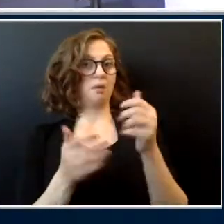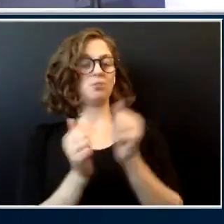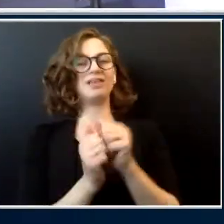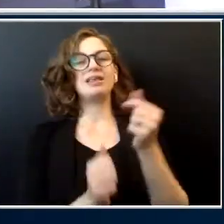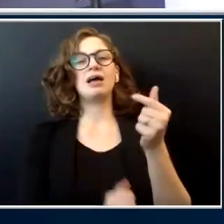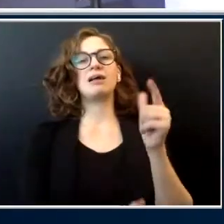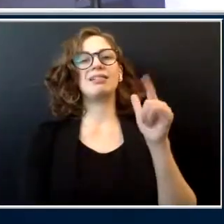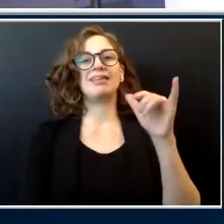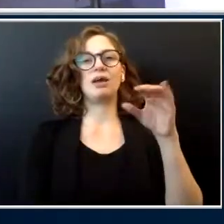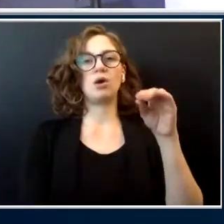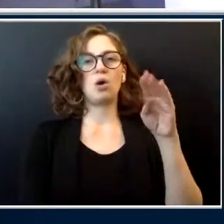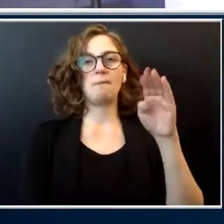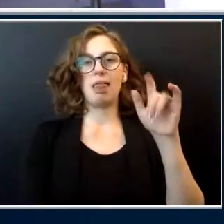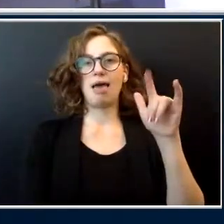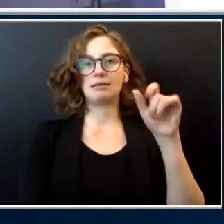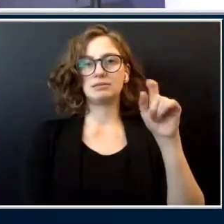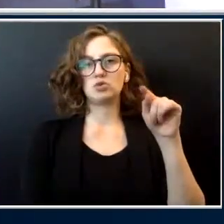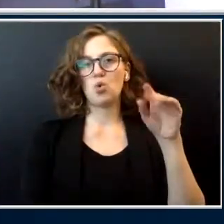Great question again.